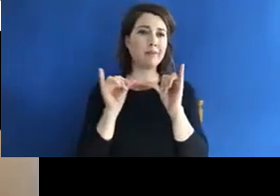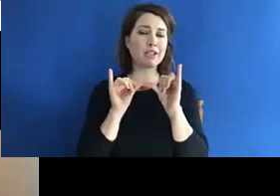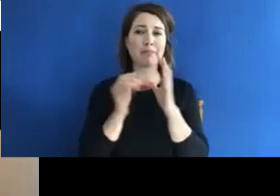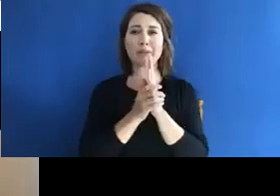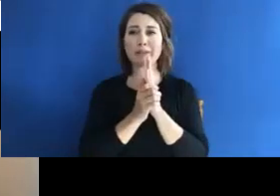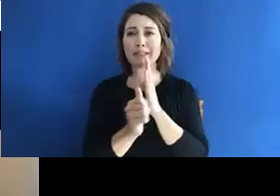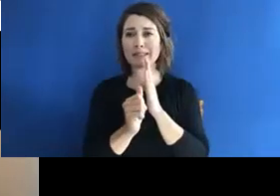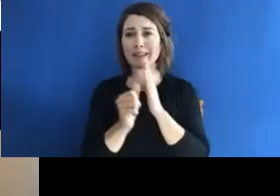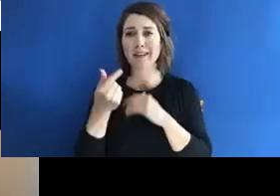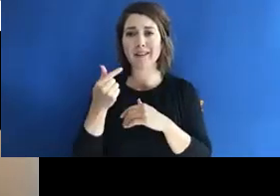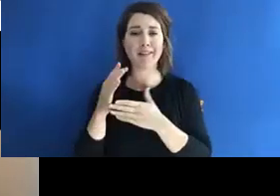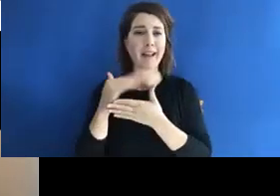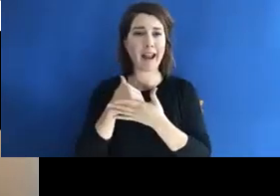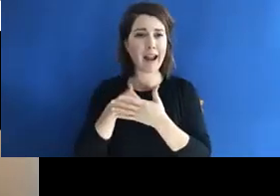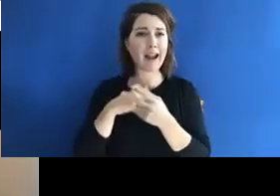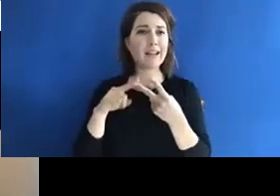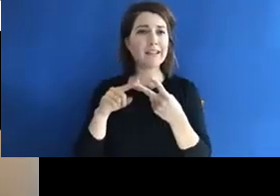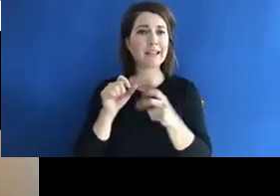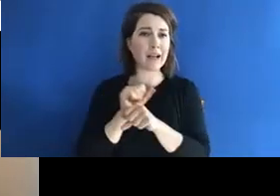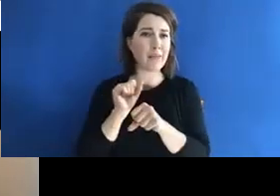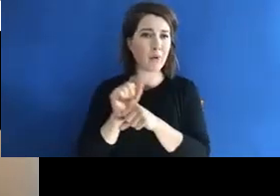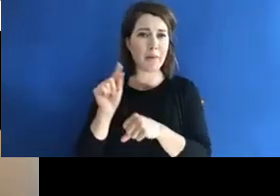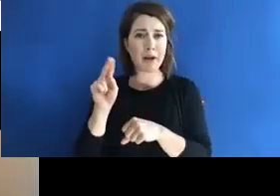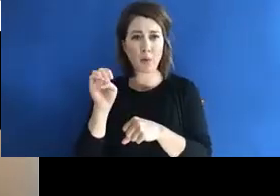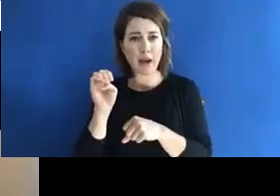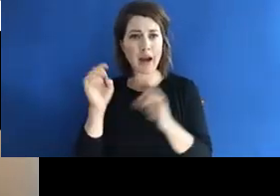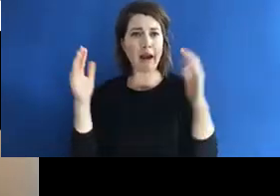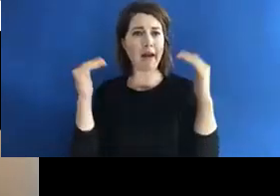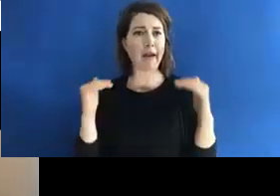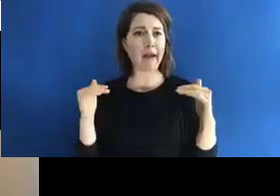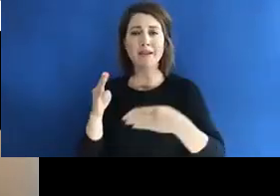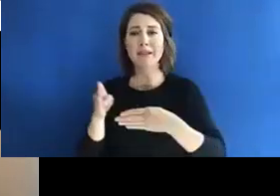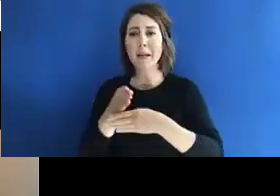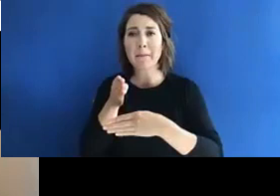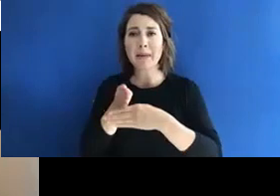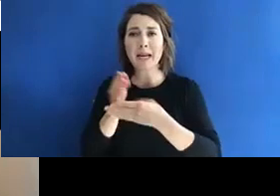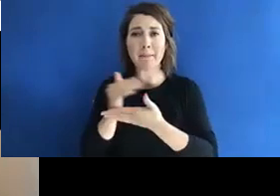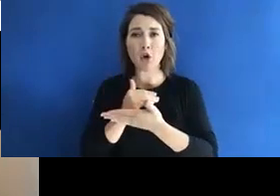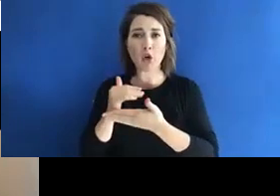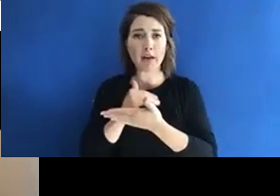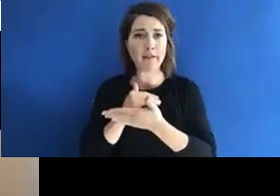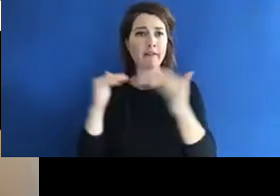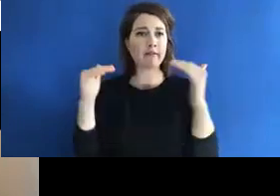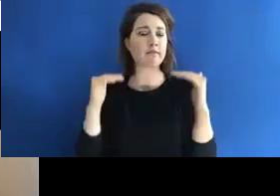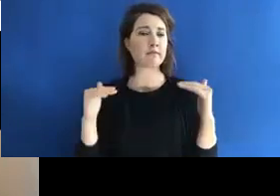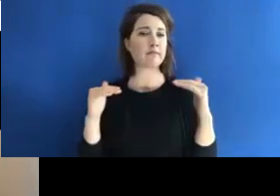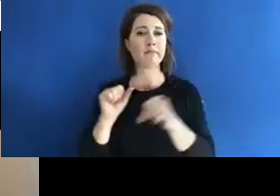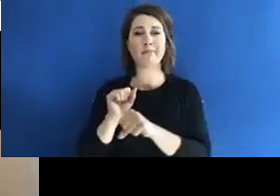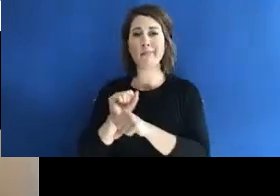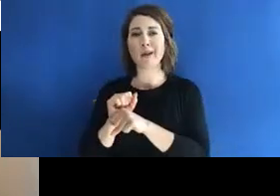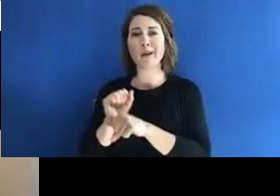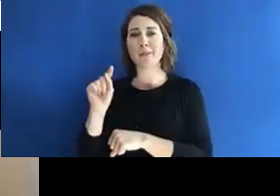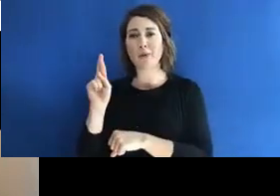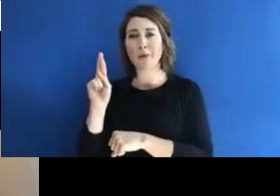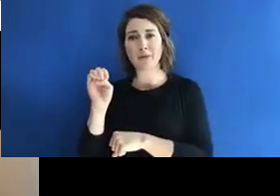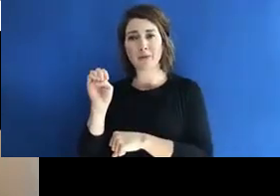rate in the second quarter, the median earnings in the second quarter after exit, the employment rate in the fourth quarter after